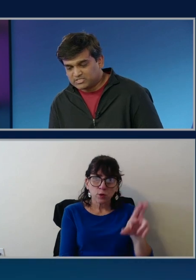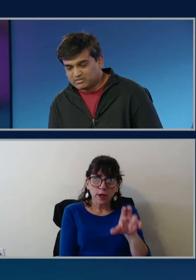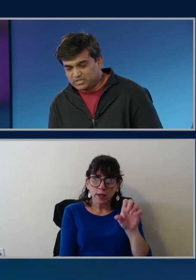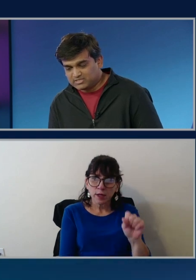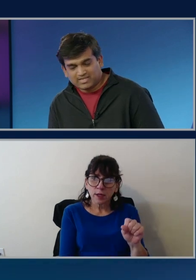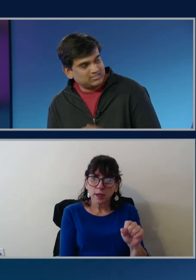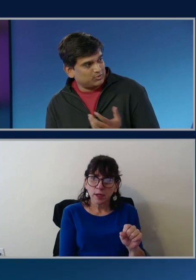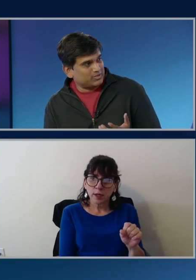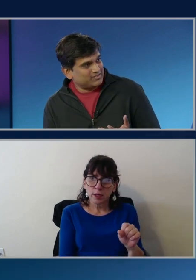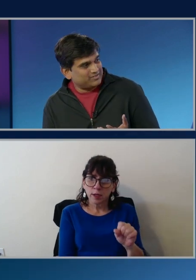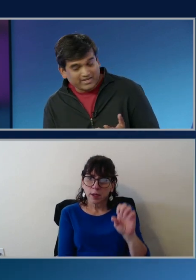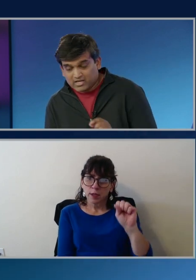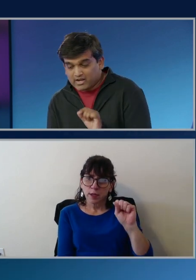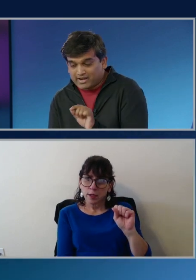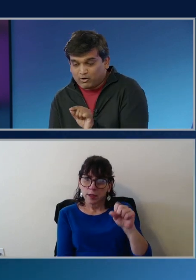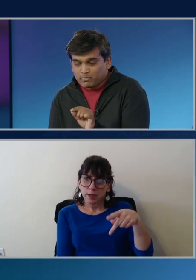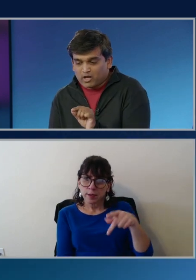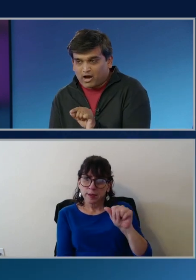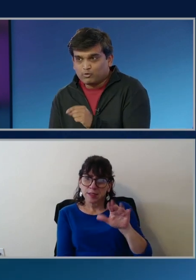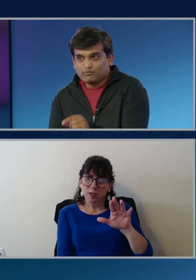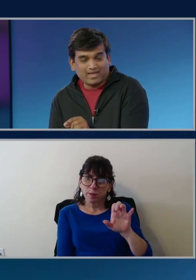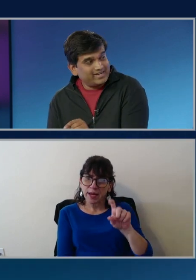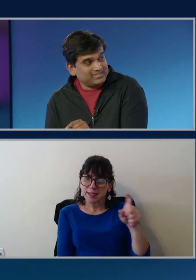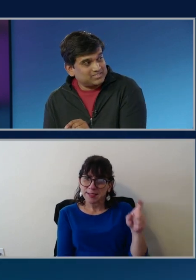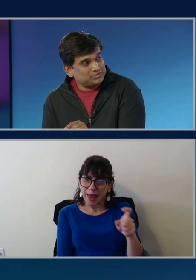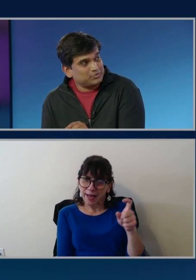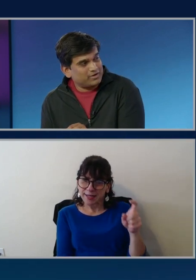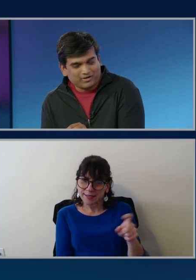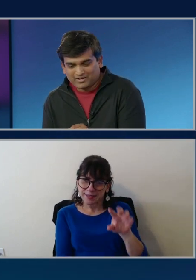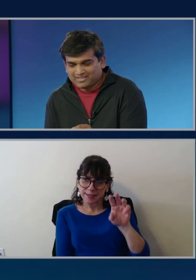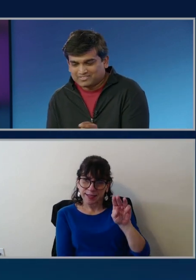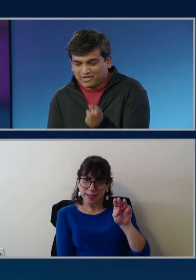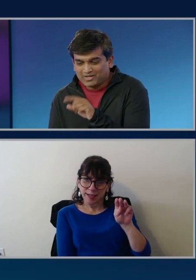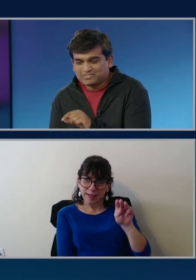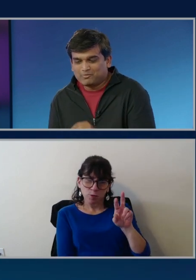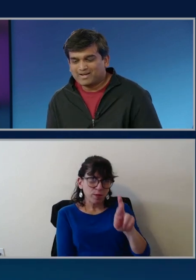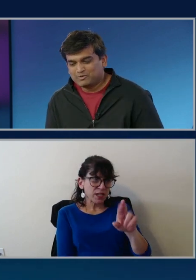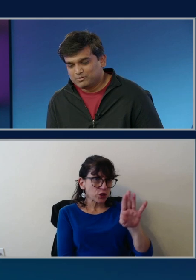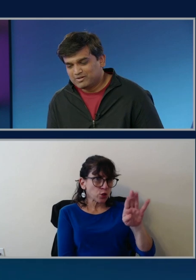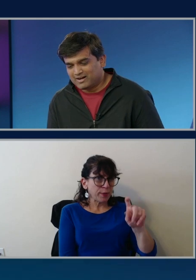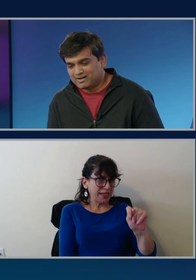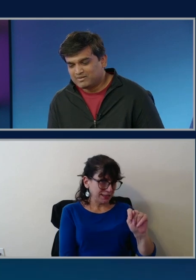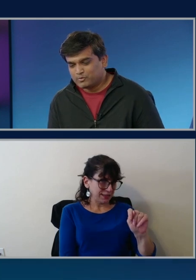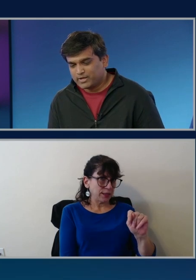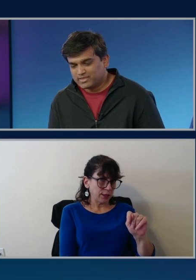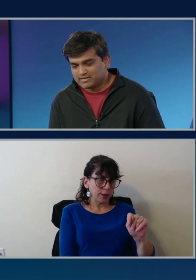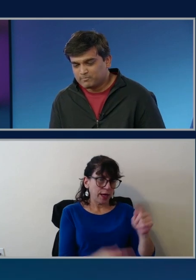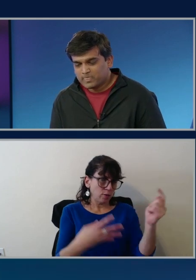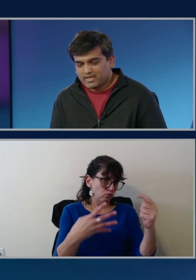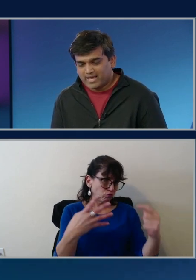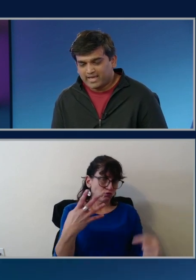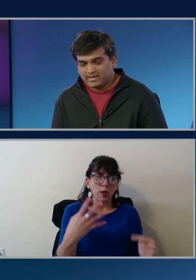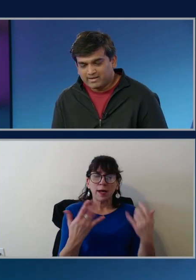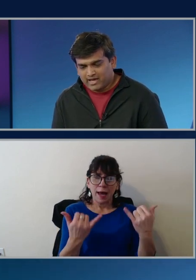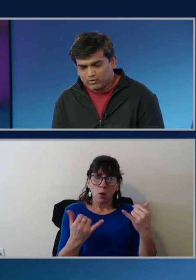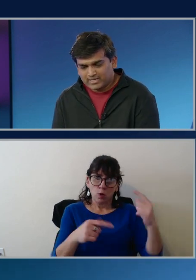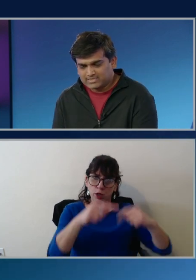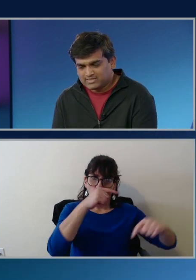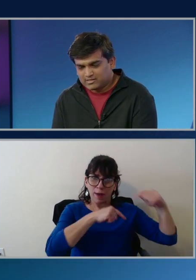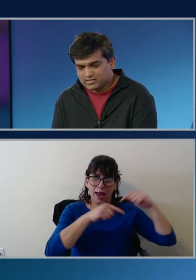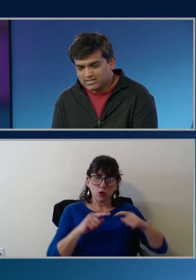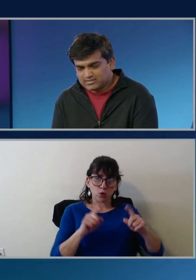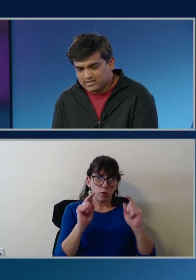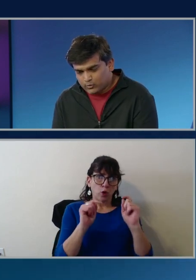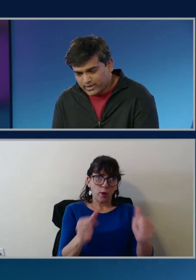SpaceX, Mr. Beast, and so on, right? Okay. Now, how do we validate this is true or not? So now let's go back to QuickSight. And now